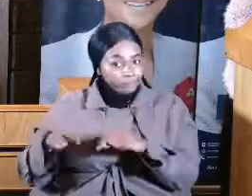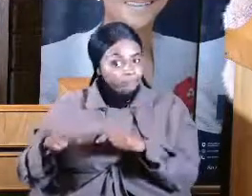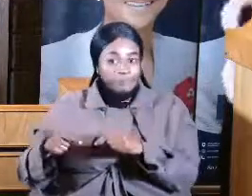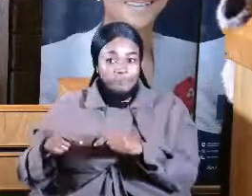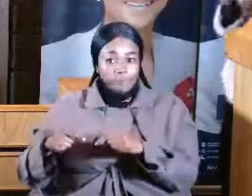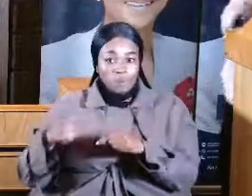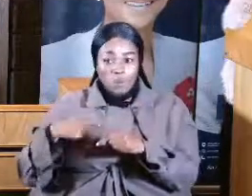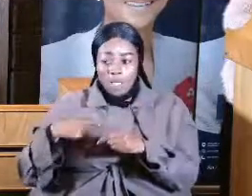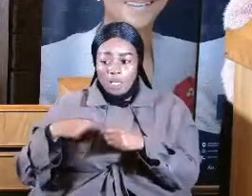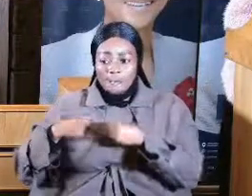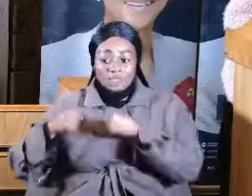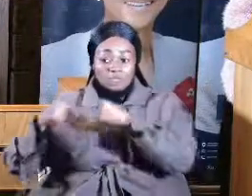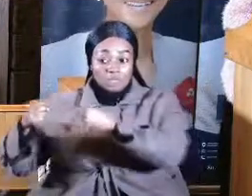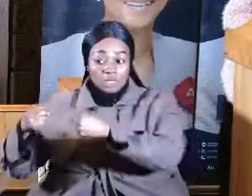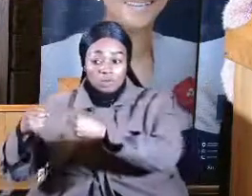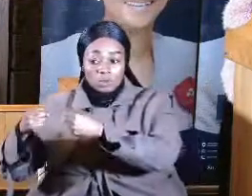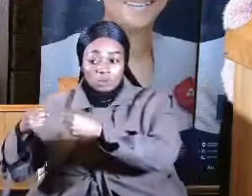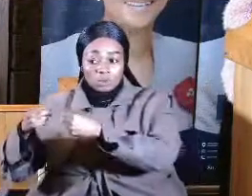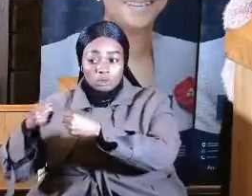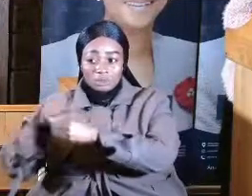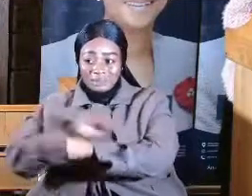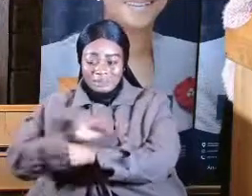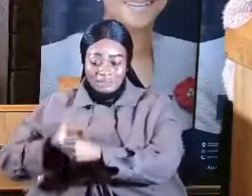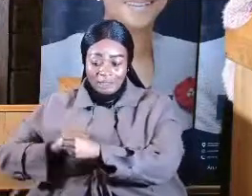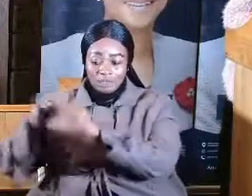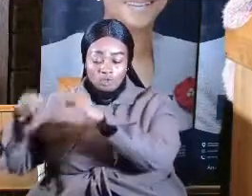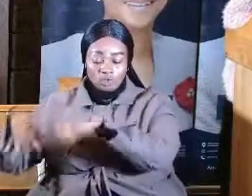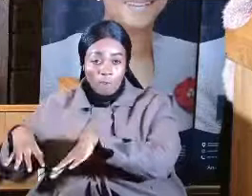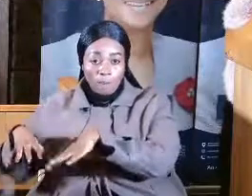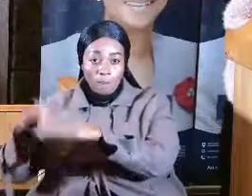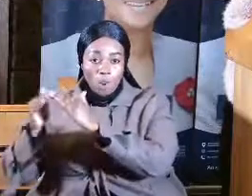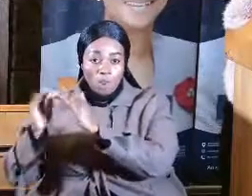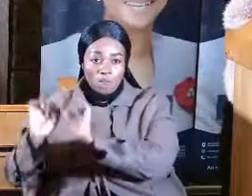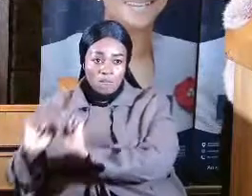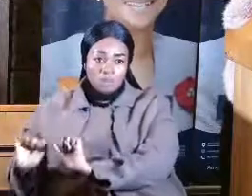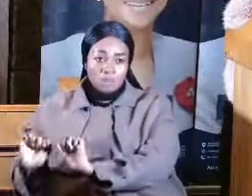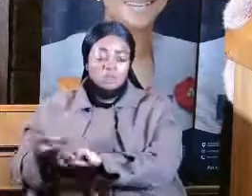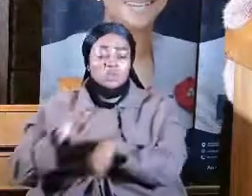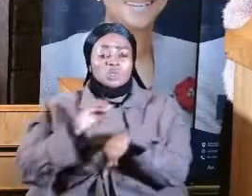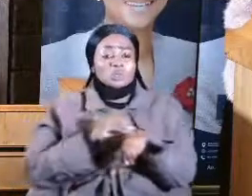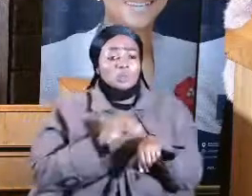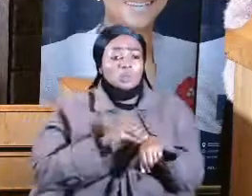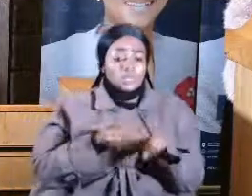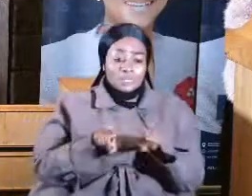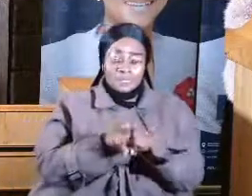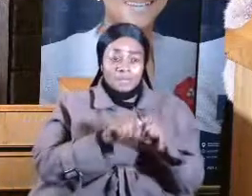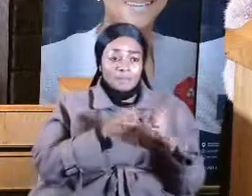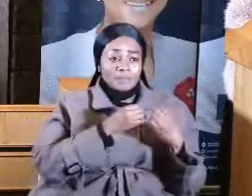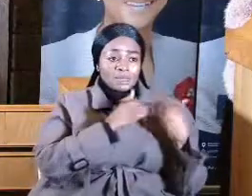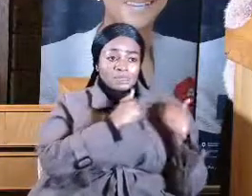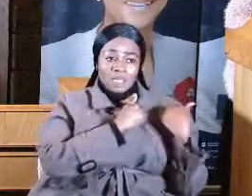because I had to transport stuff. So it's a problem. Even our security